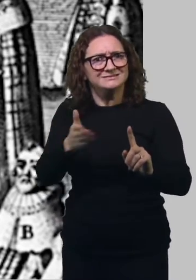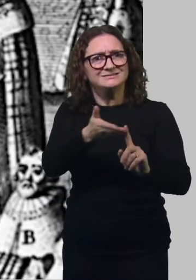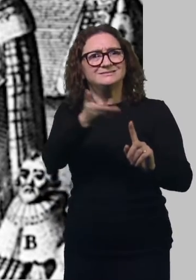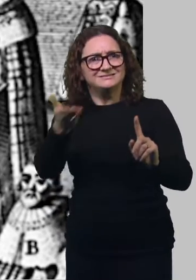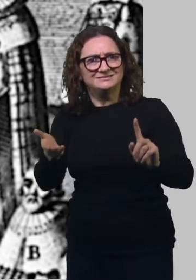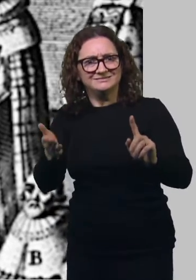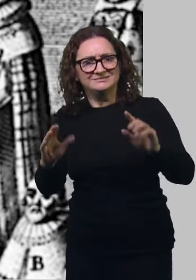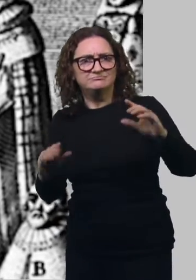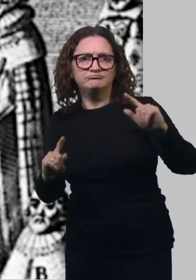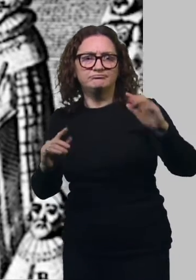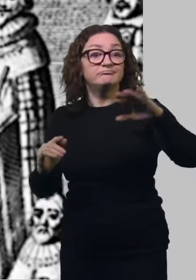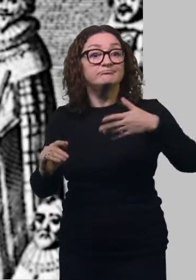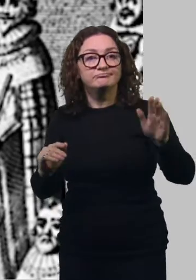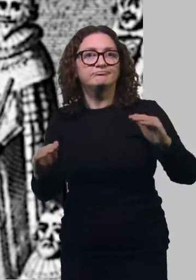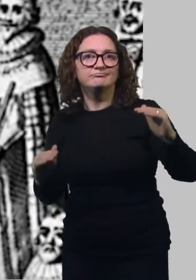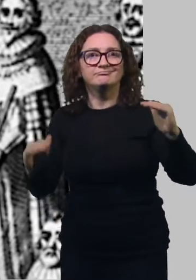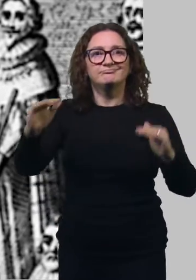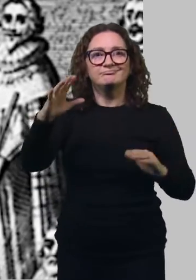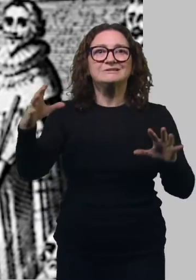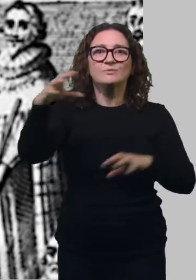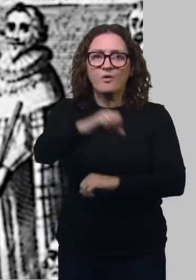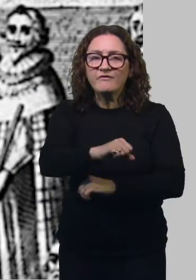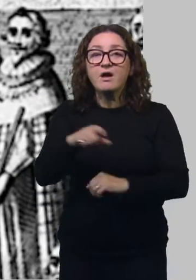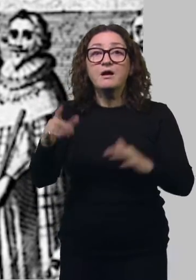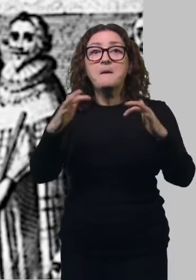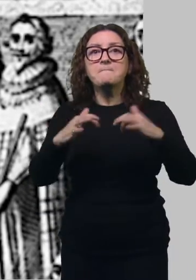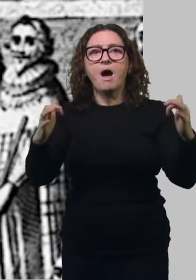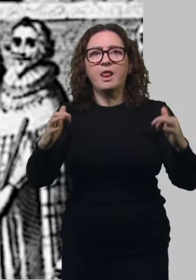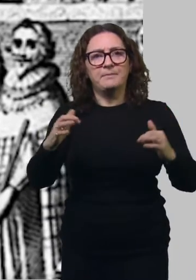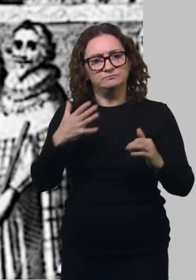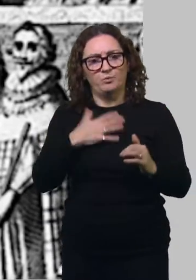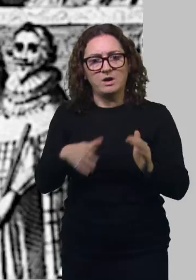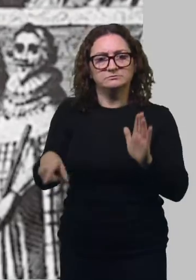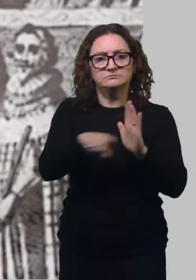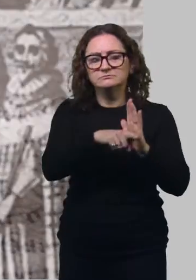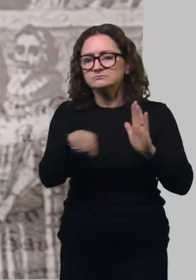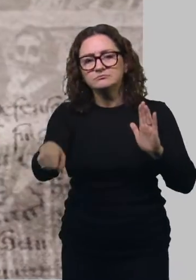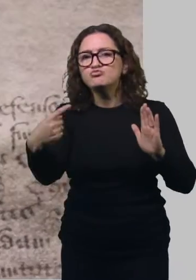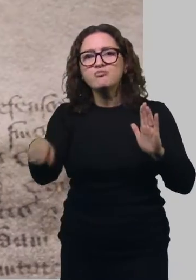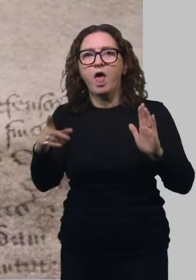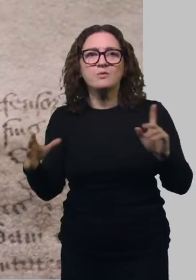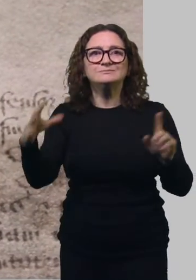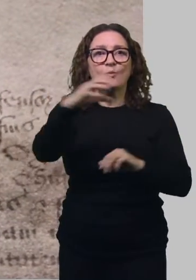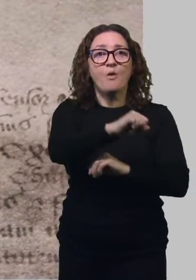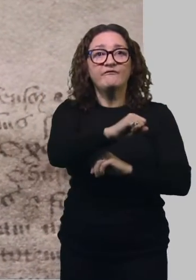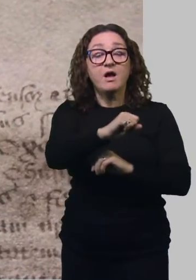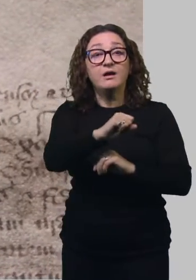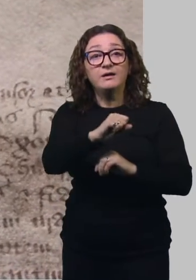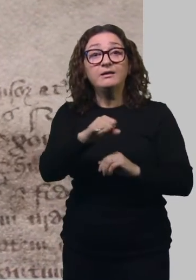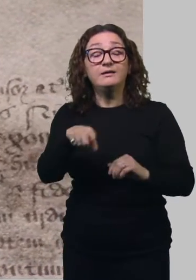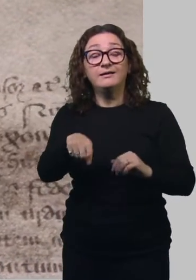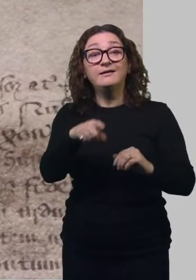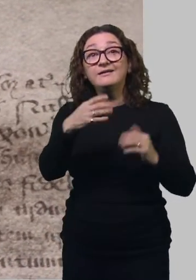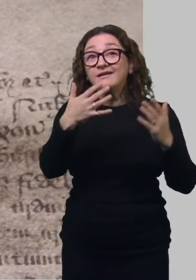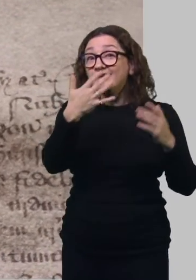In 1572, Elizabeth prorogued Parliament to stop this happening. It meant Parliament was put on hold so that it could not meet and